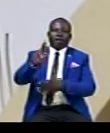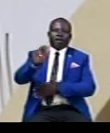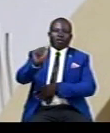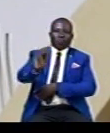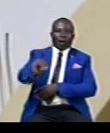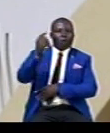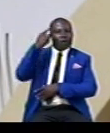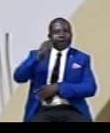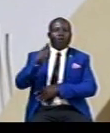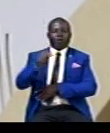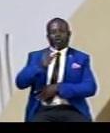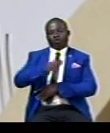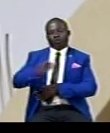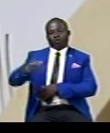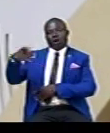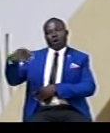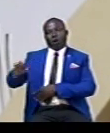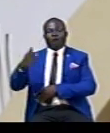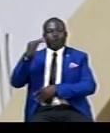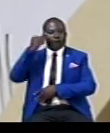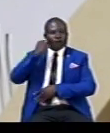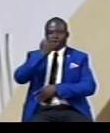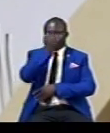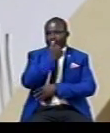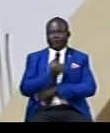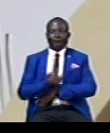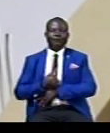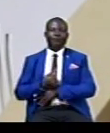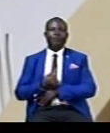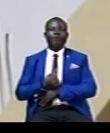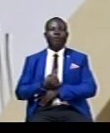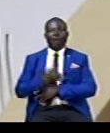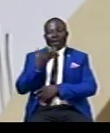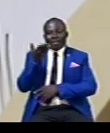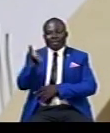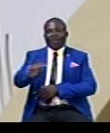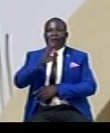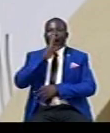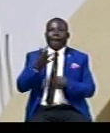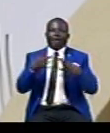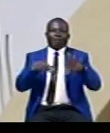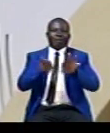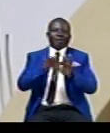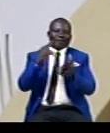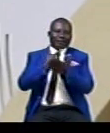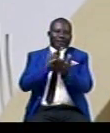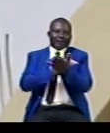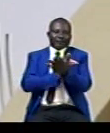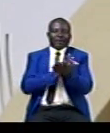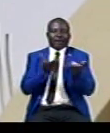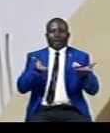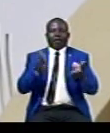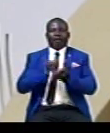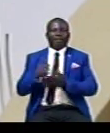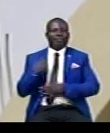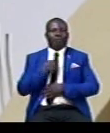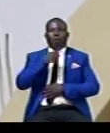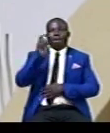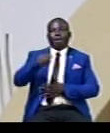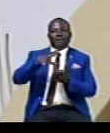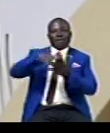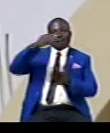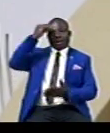children of Israel. There are important lessons we must learn